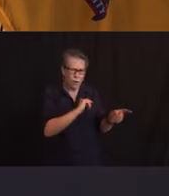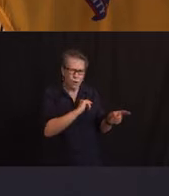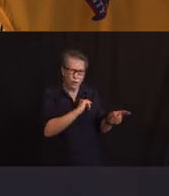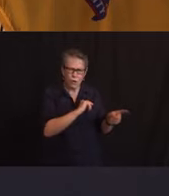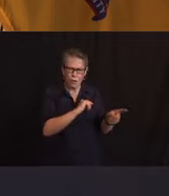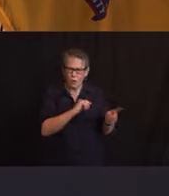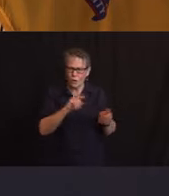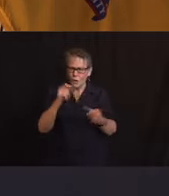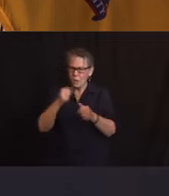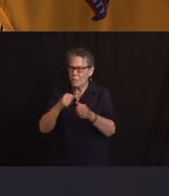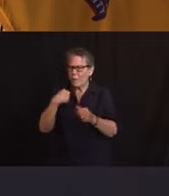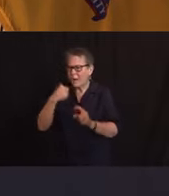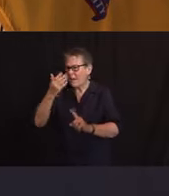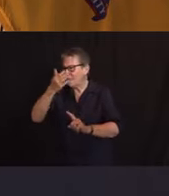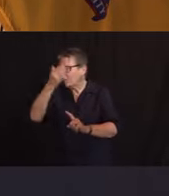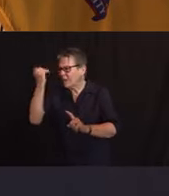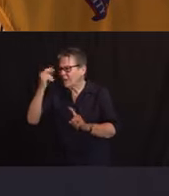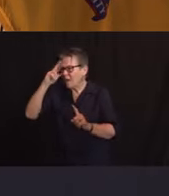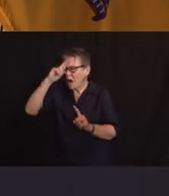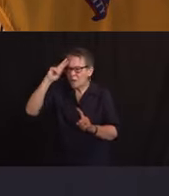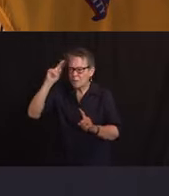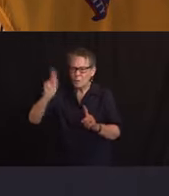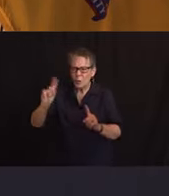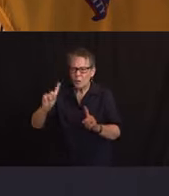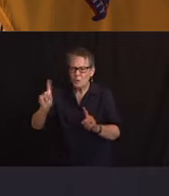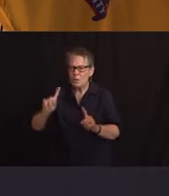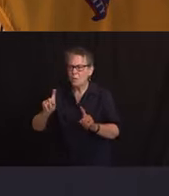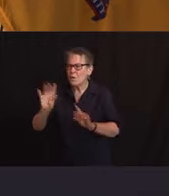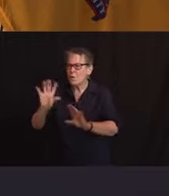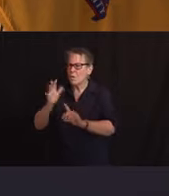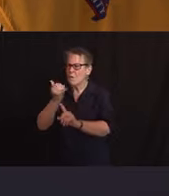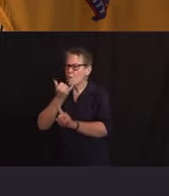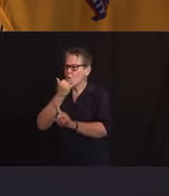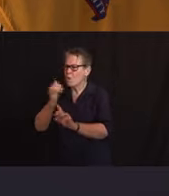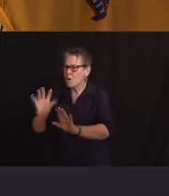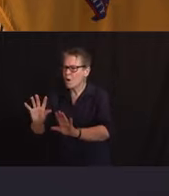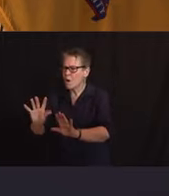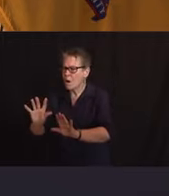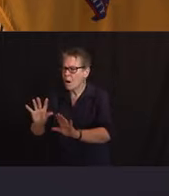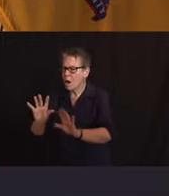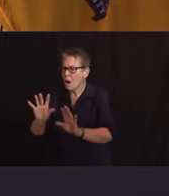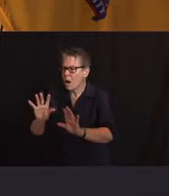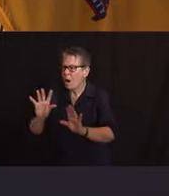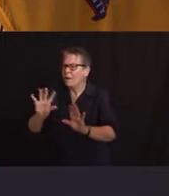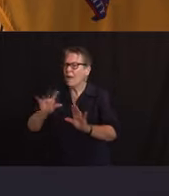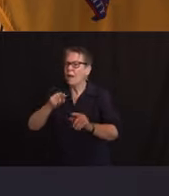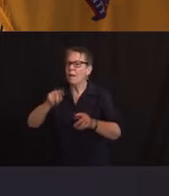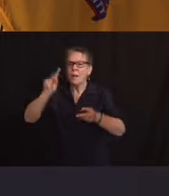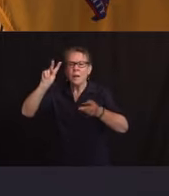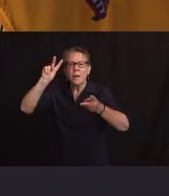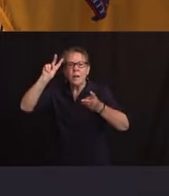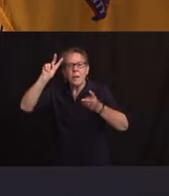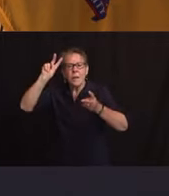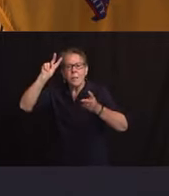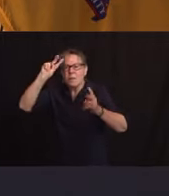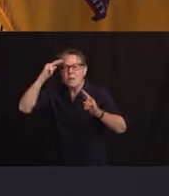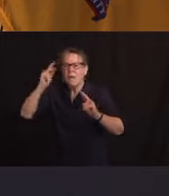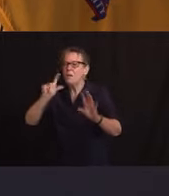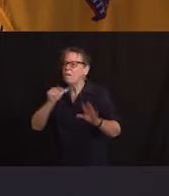I forget the hospital, but we work with them. There was apparently an understandable